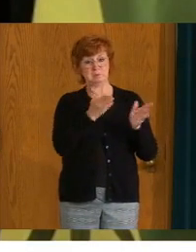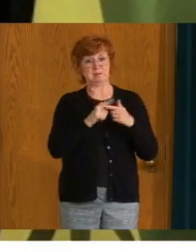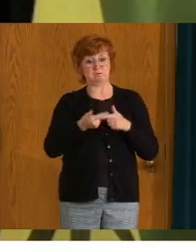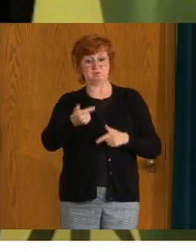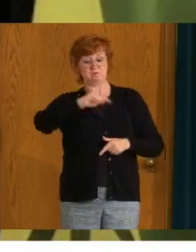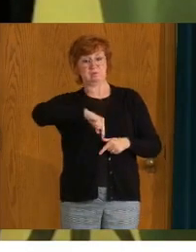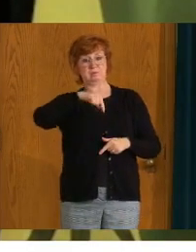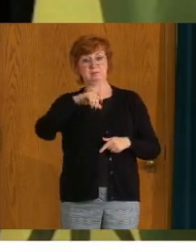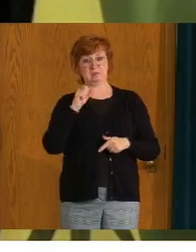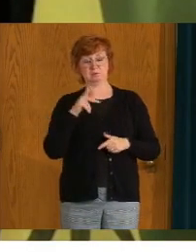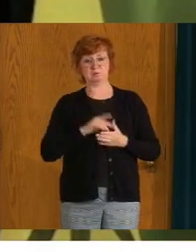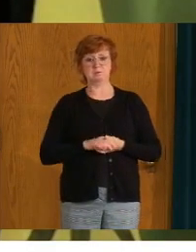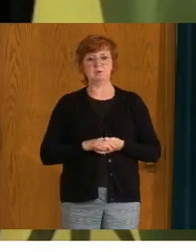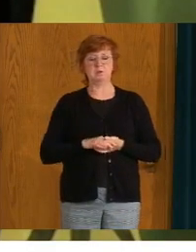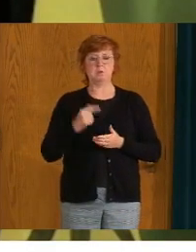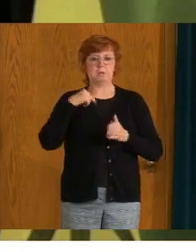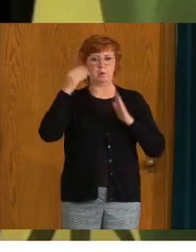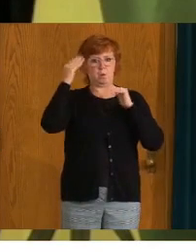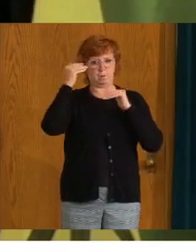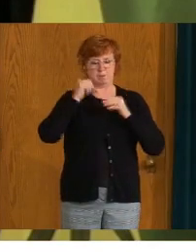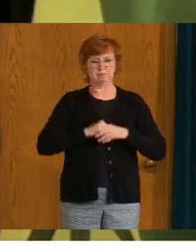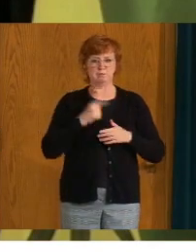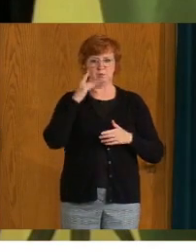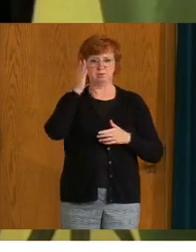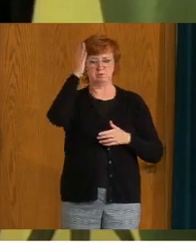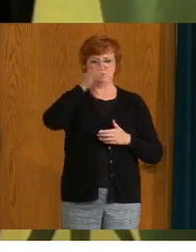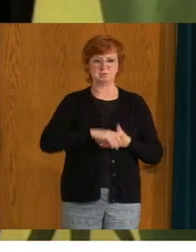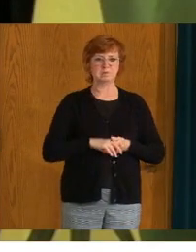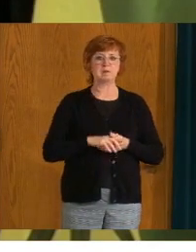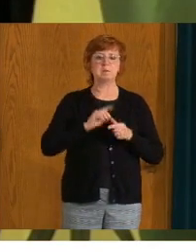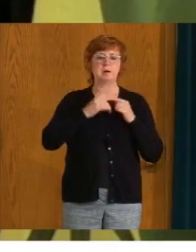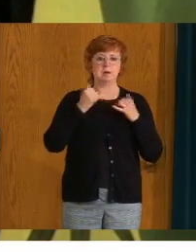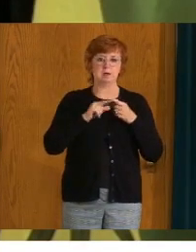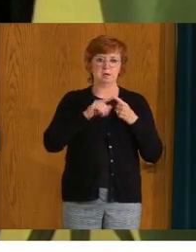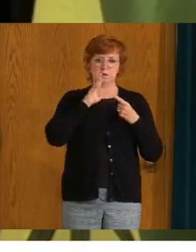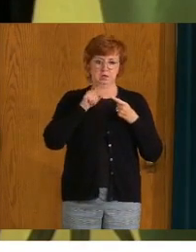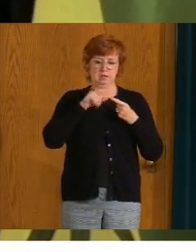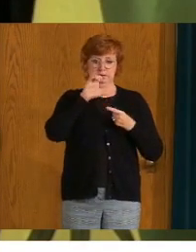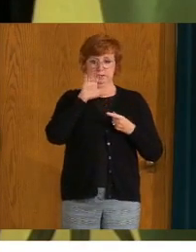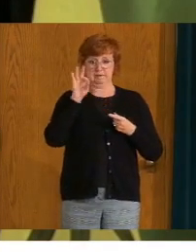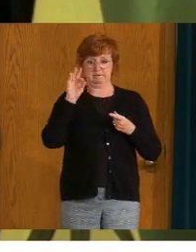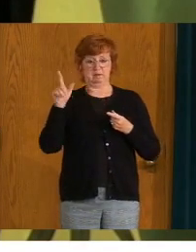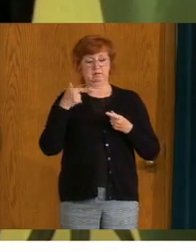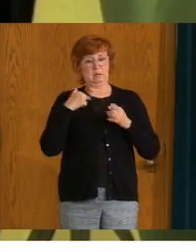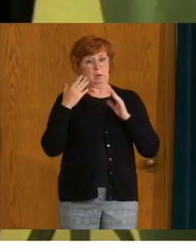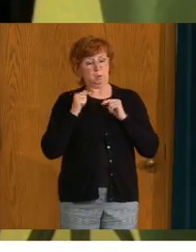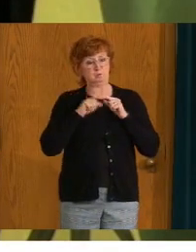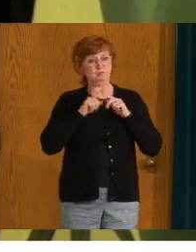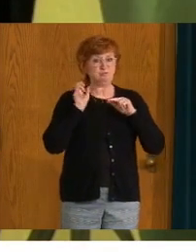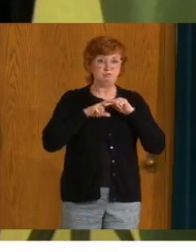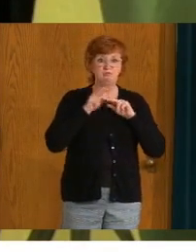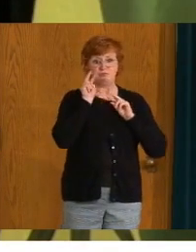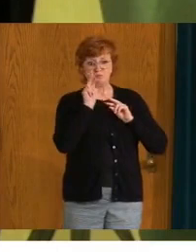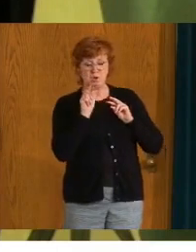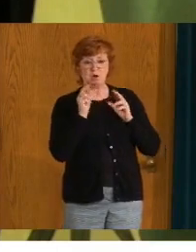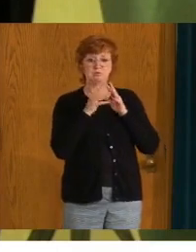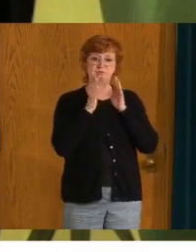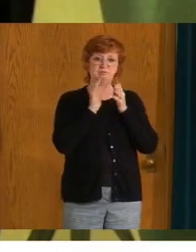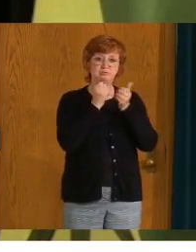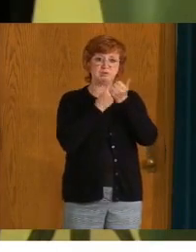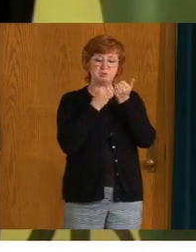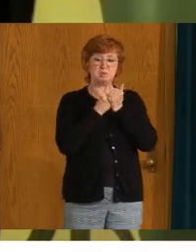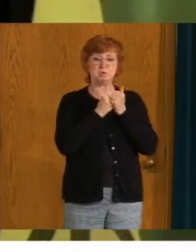world. That being said, as we go to our first CFL game, and like I said, I hope to be there in the stands with however many else